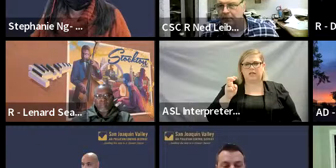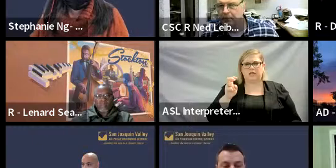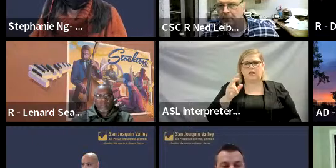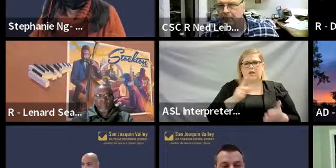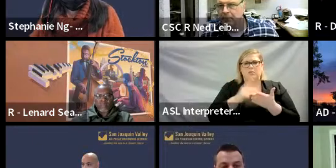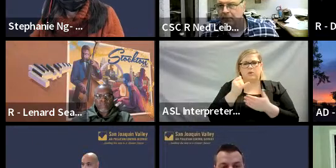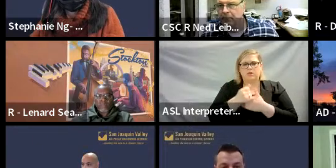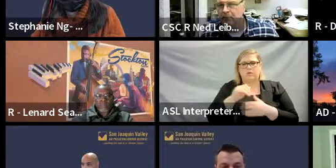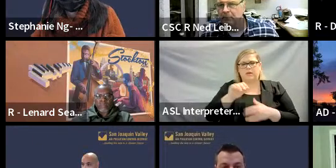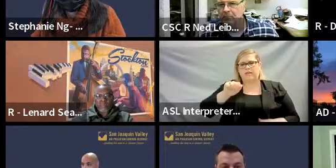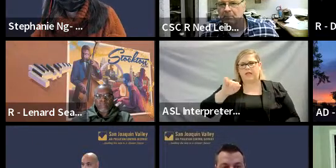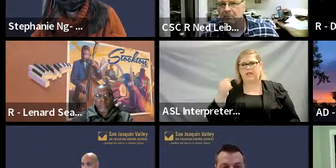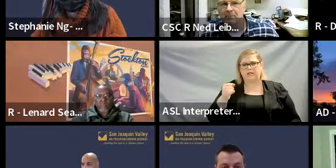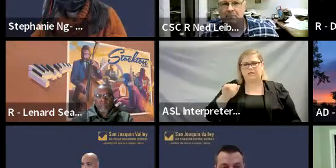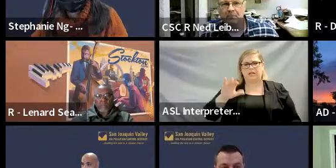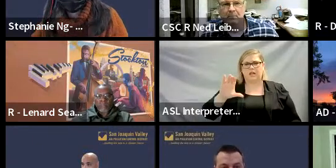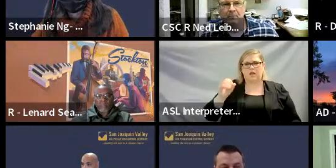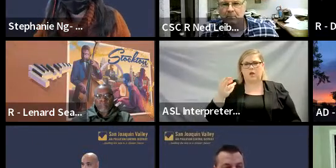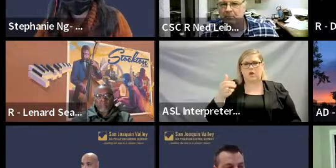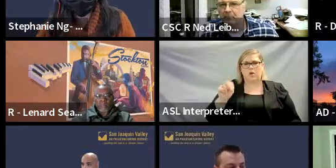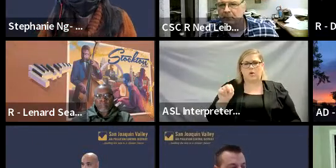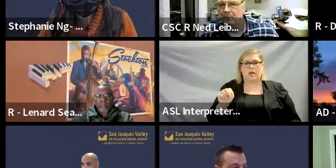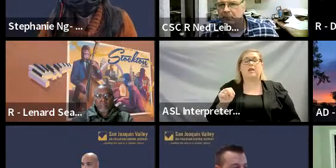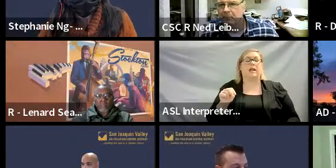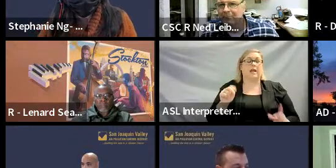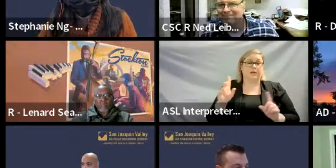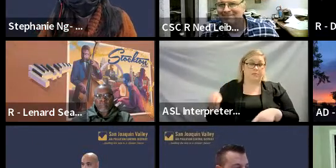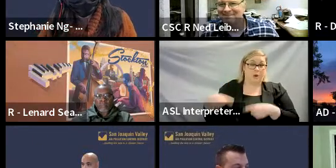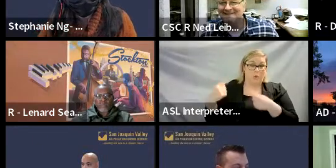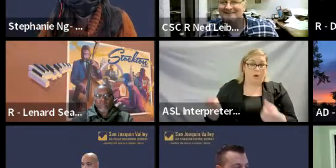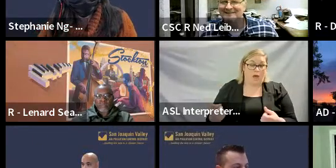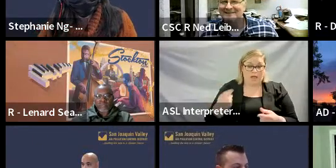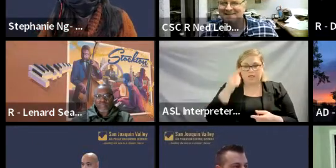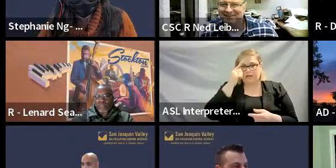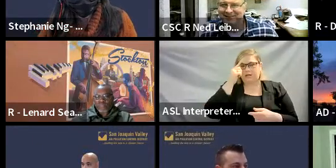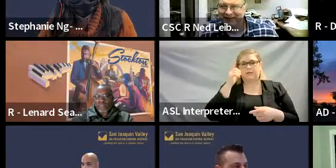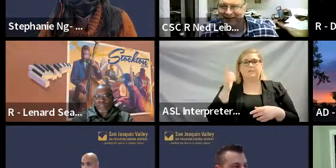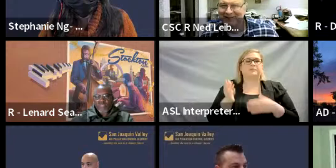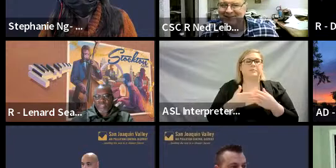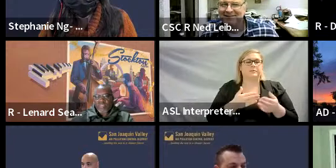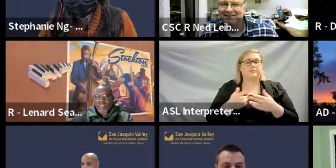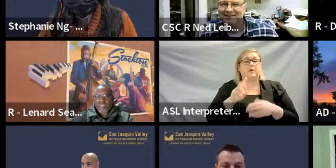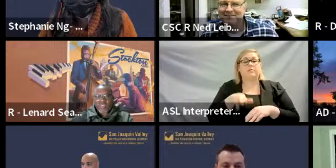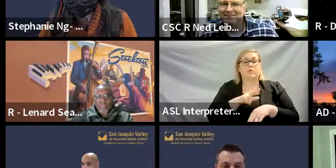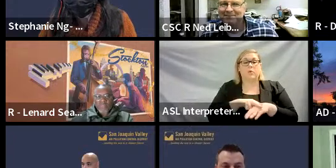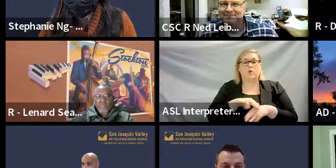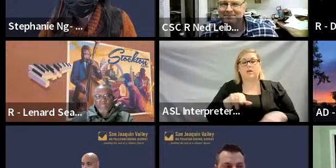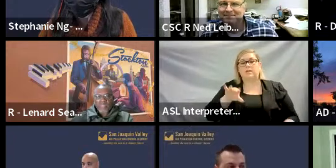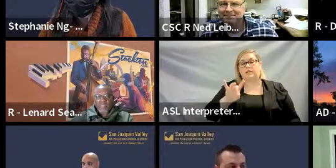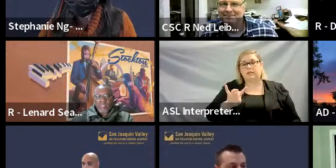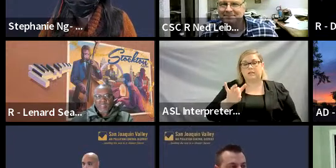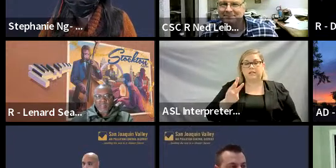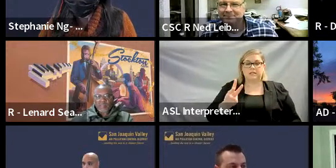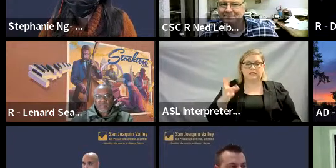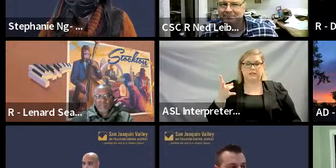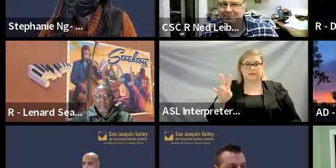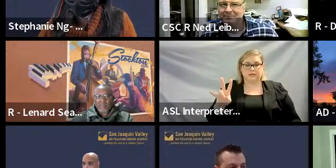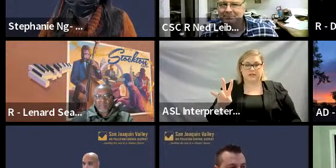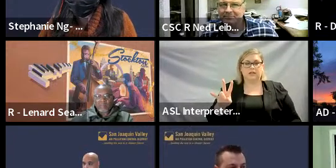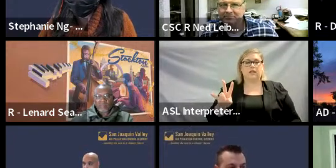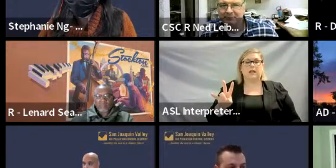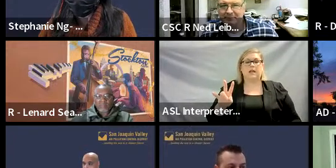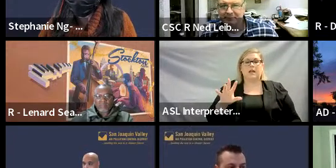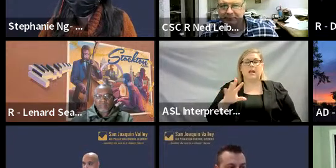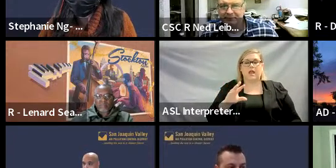project with SJ Cog. Wow, it tells me it's been a while. And then of course AB617. So there are a lot of things happening